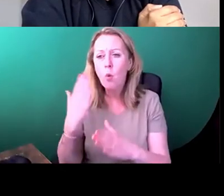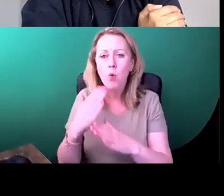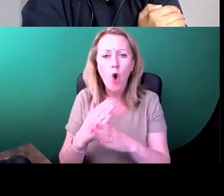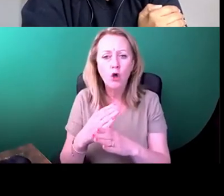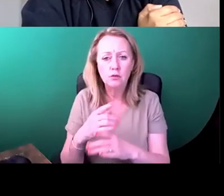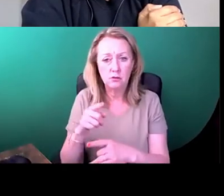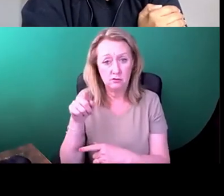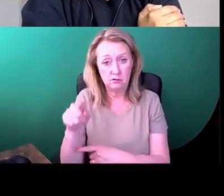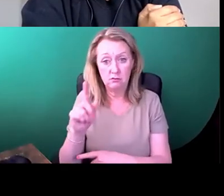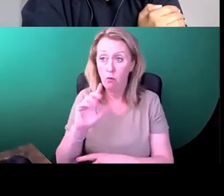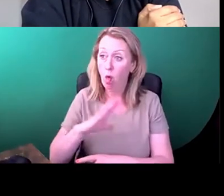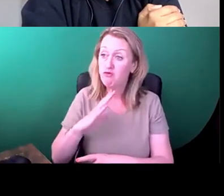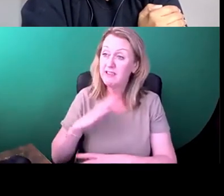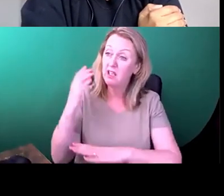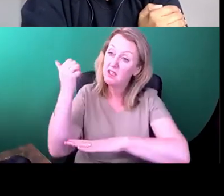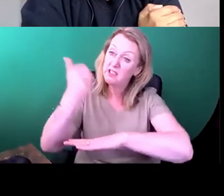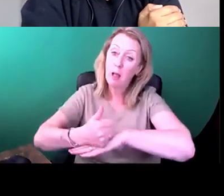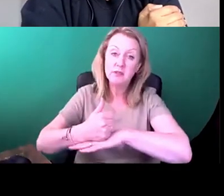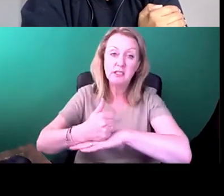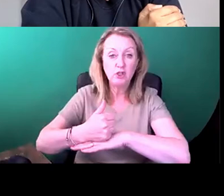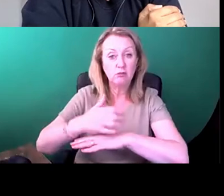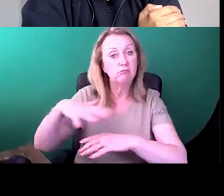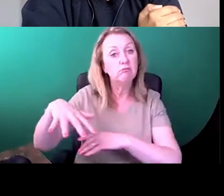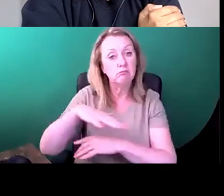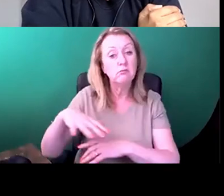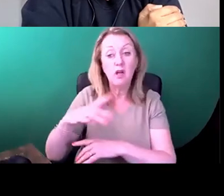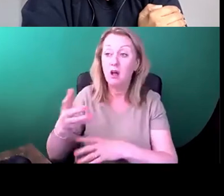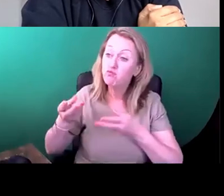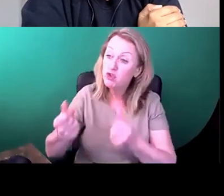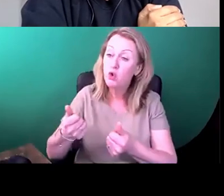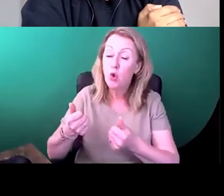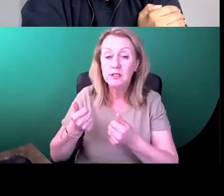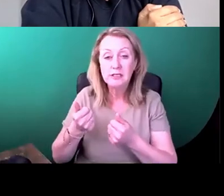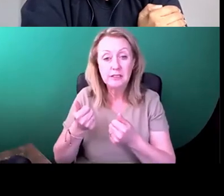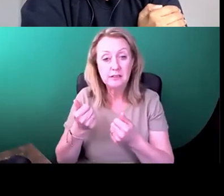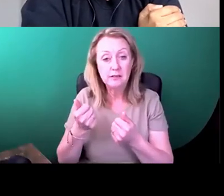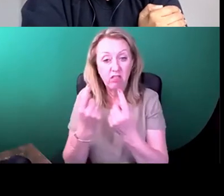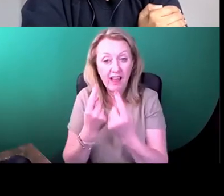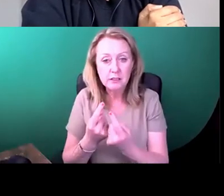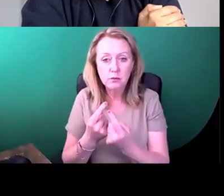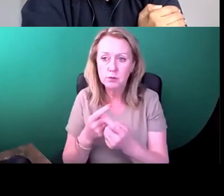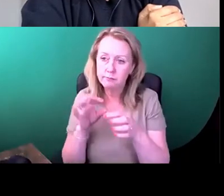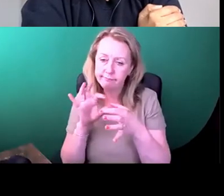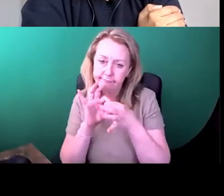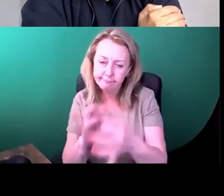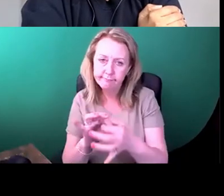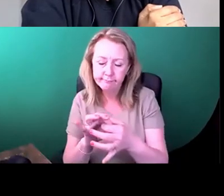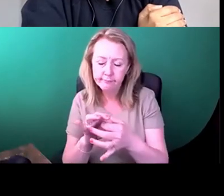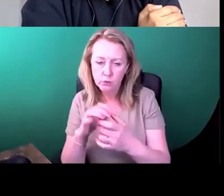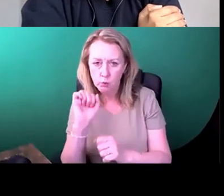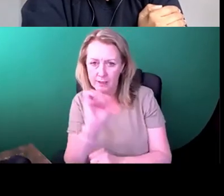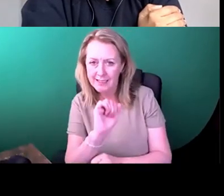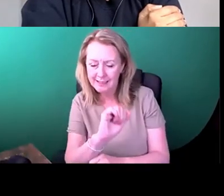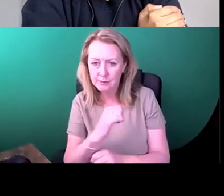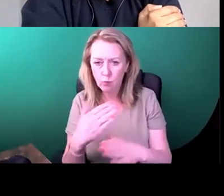already had an established and rich practice, and resources and support was tailored to his journey. In essence, Andrew was given agency and